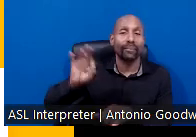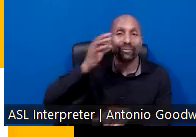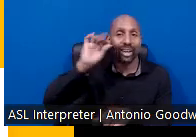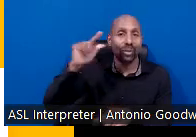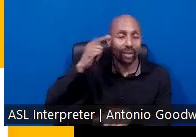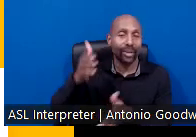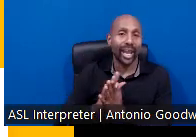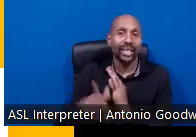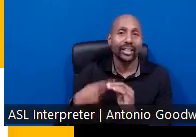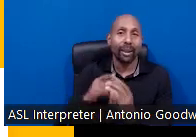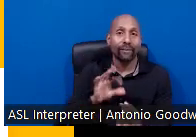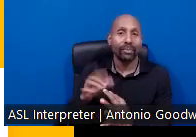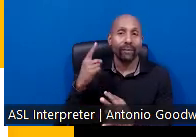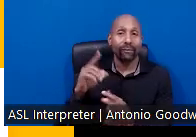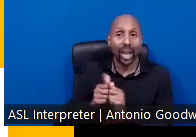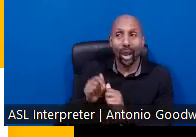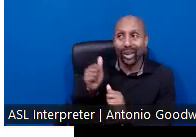they can do better.